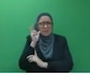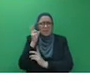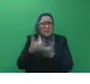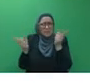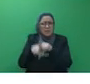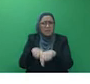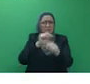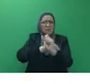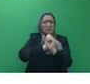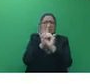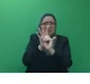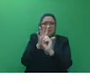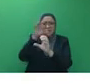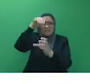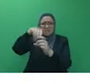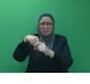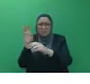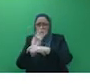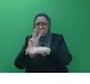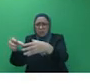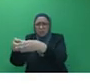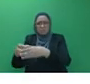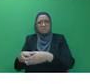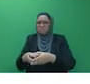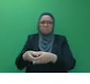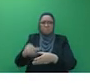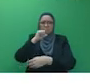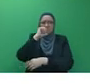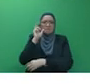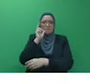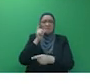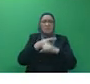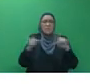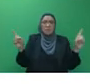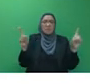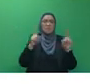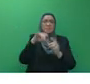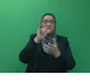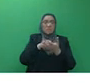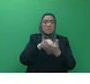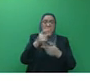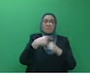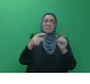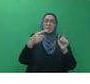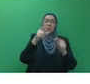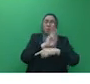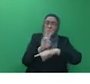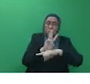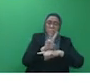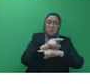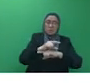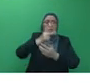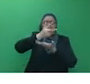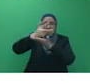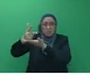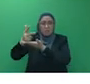because they really drive a lot of industries the movie industry the you know the shooting industry the the production that's all is the